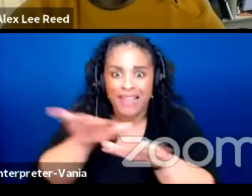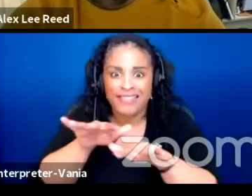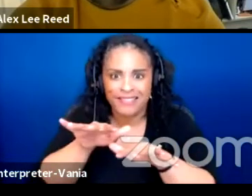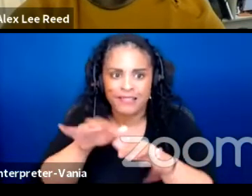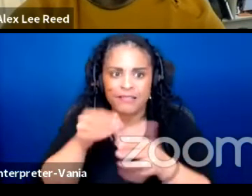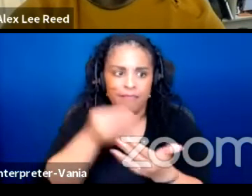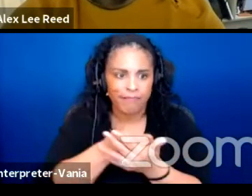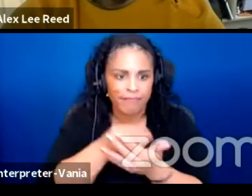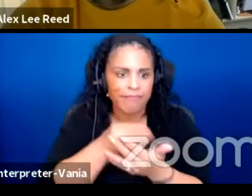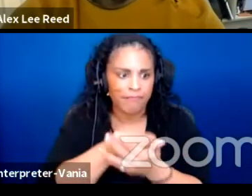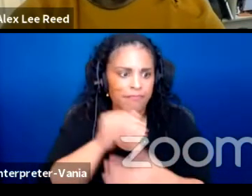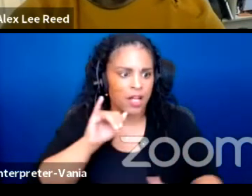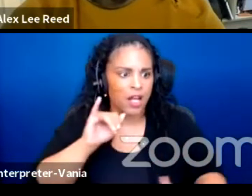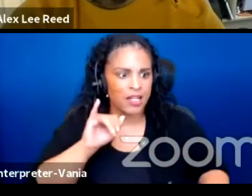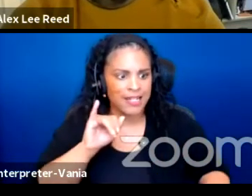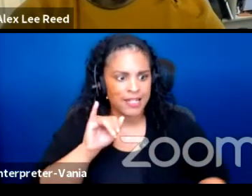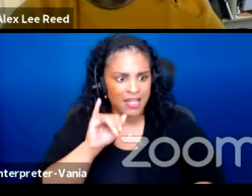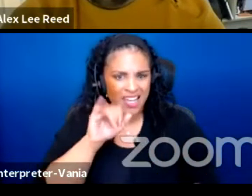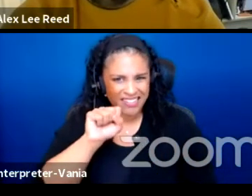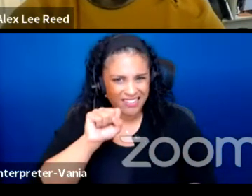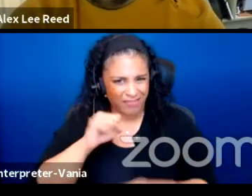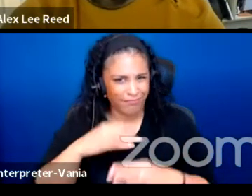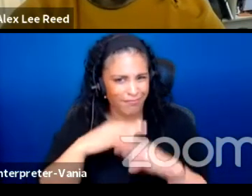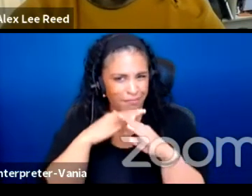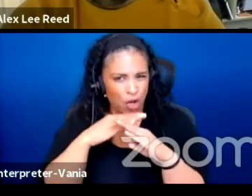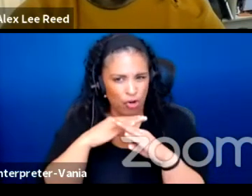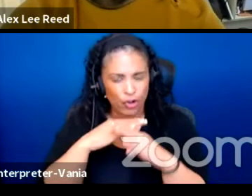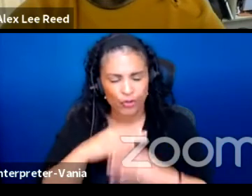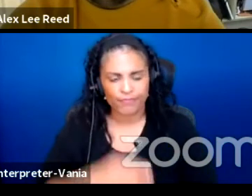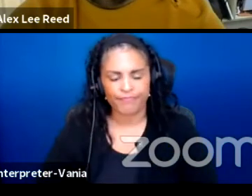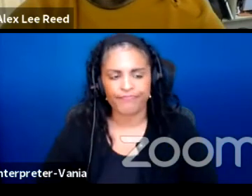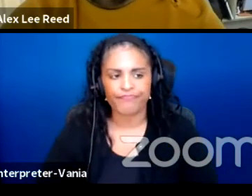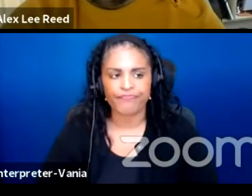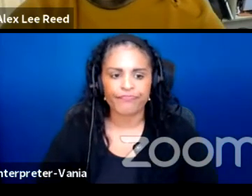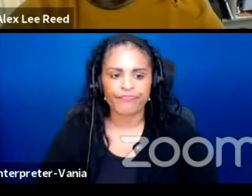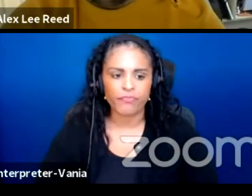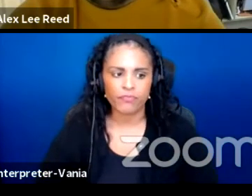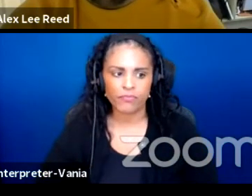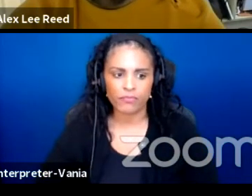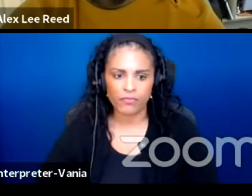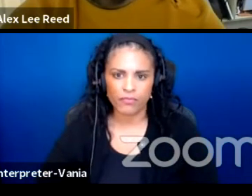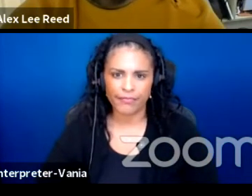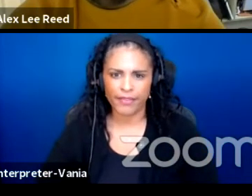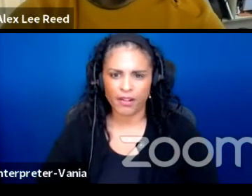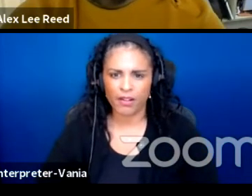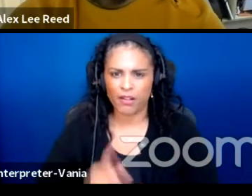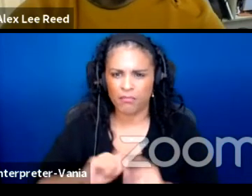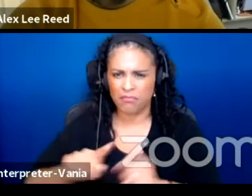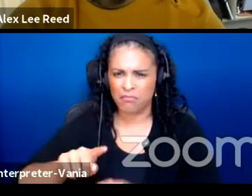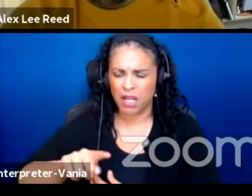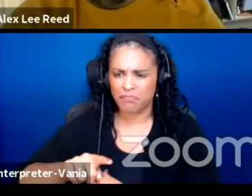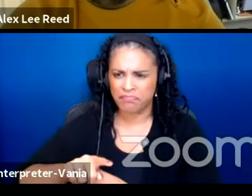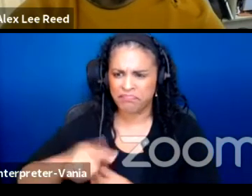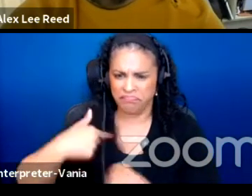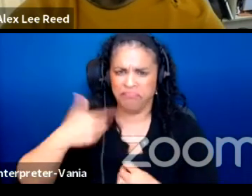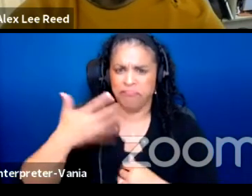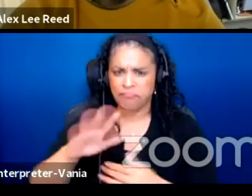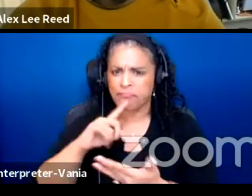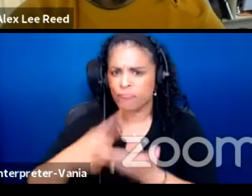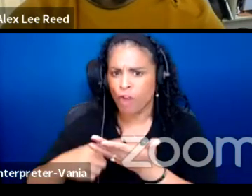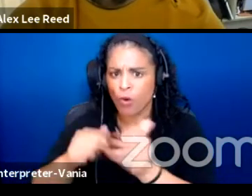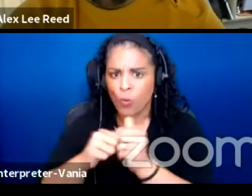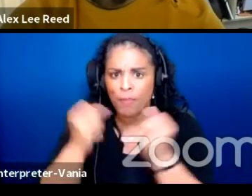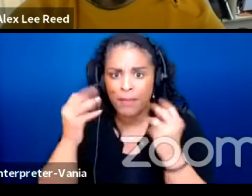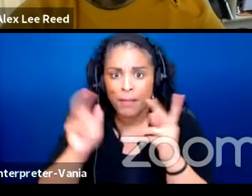big barrier. But I've talked about this with other people. You know, the way